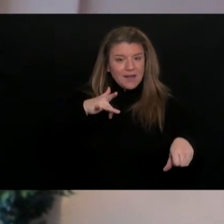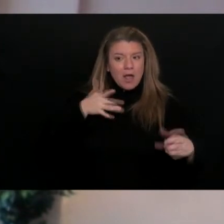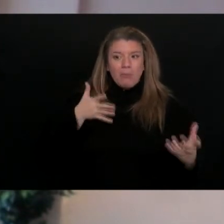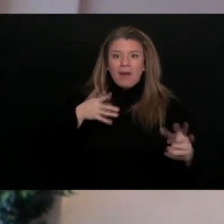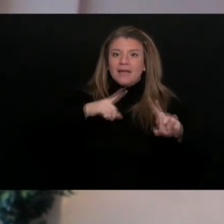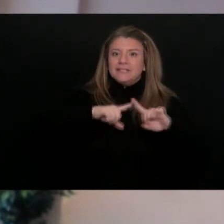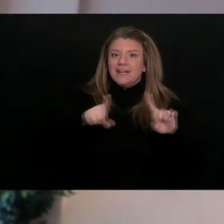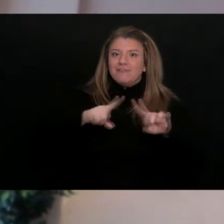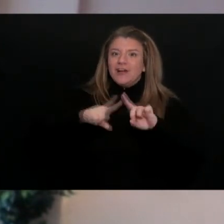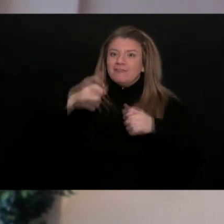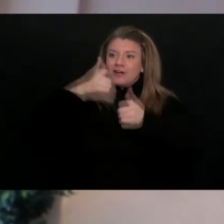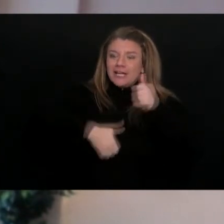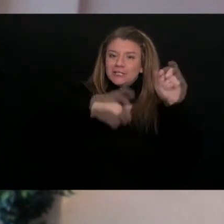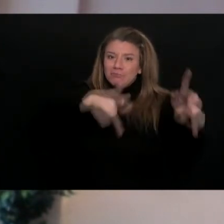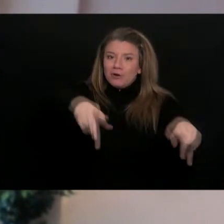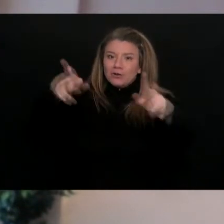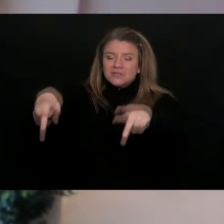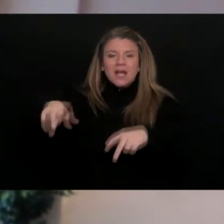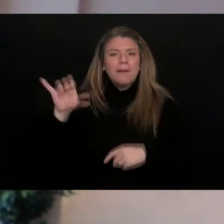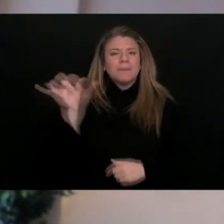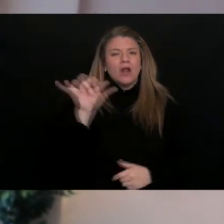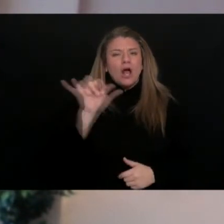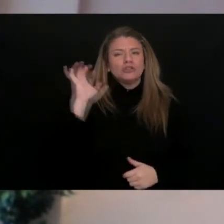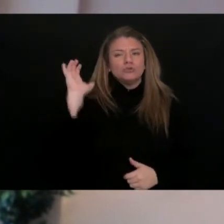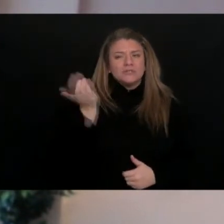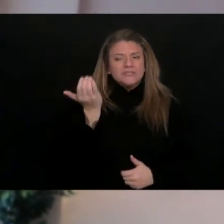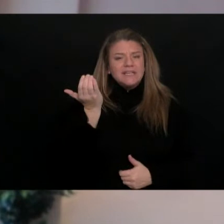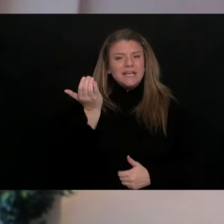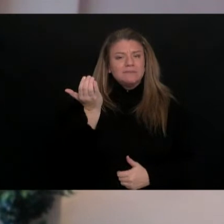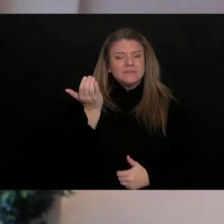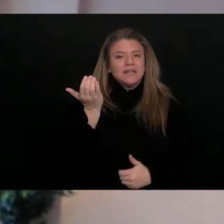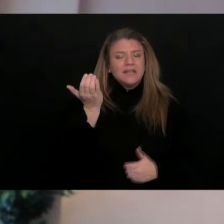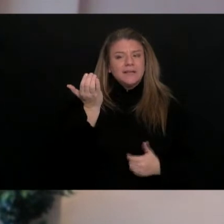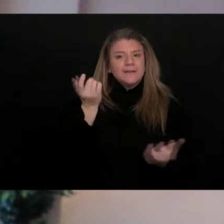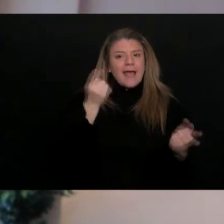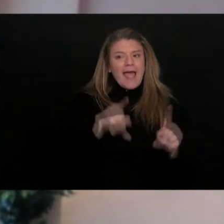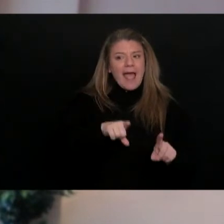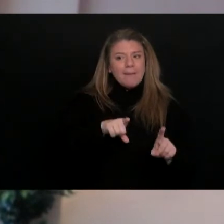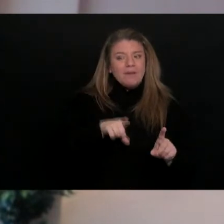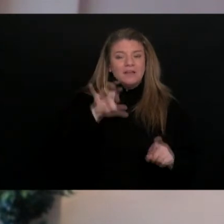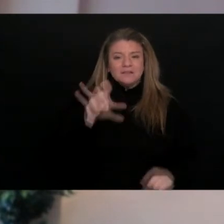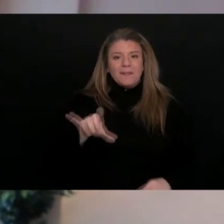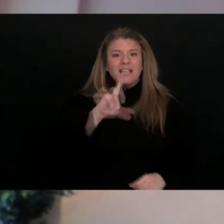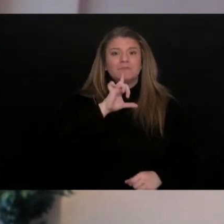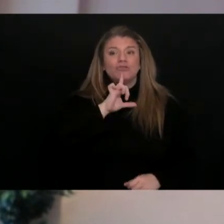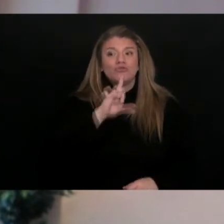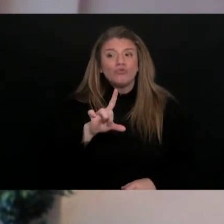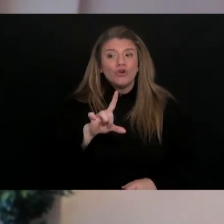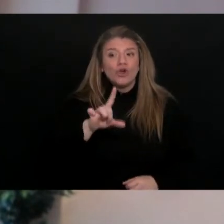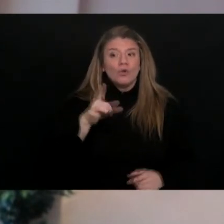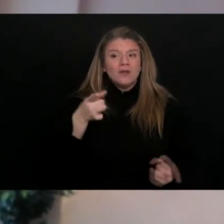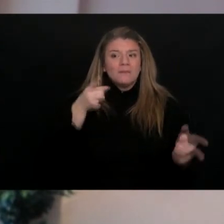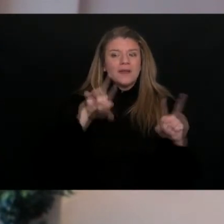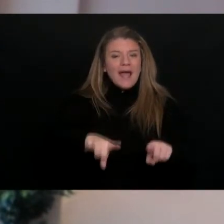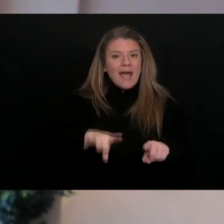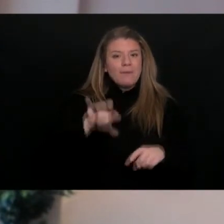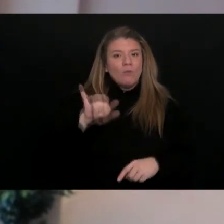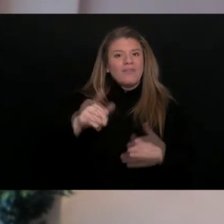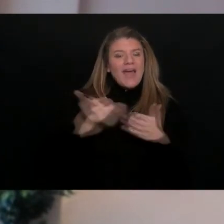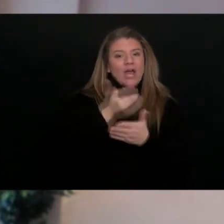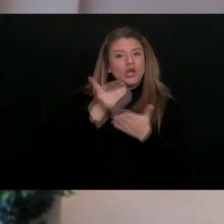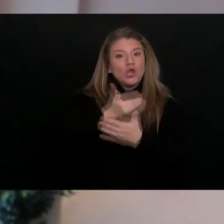different people, but also seems to wane. And that's really true of what's been found with the Omicron variant now in